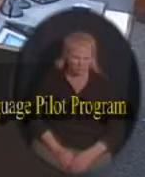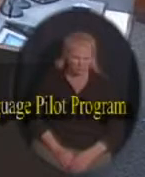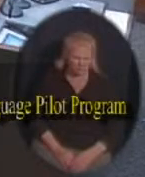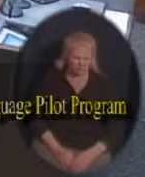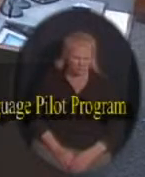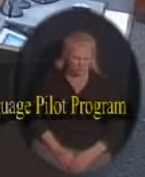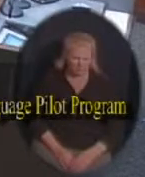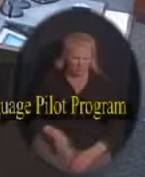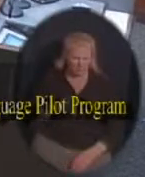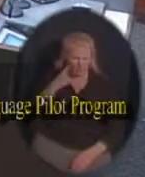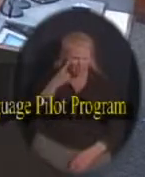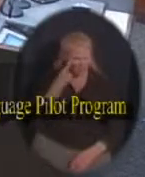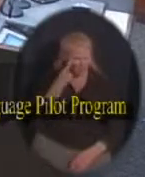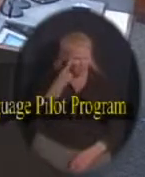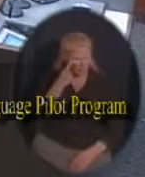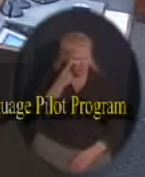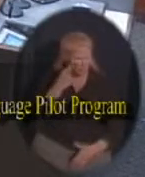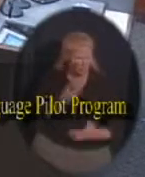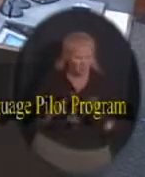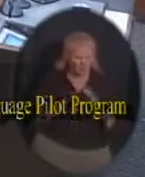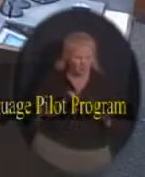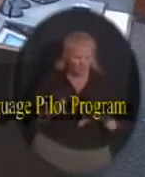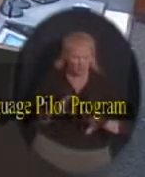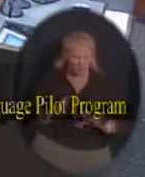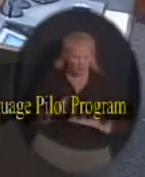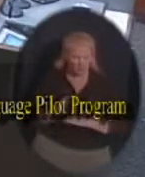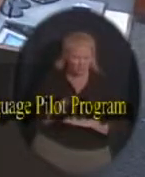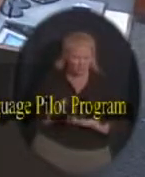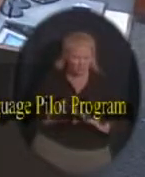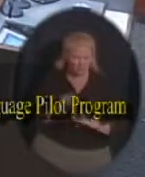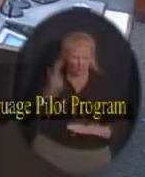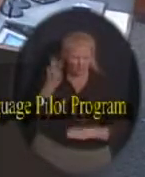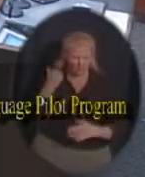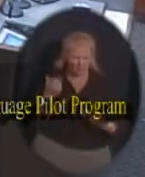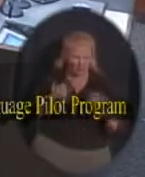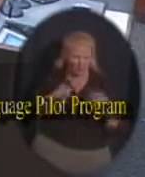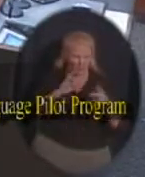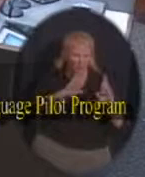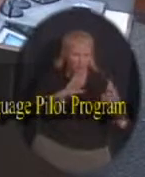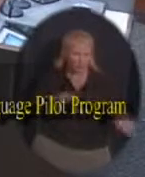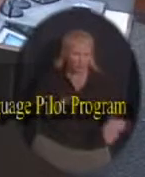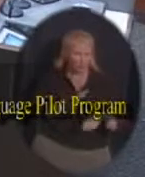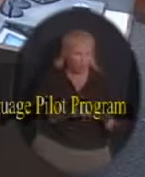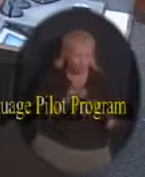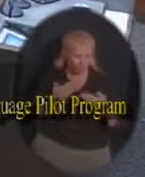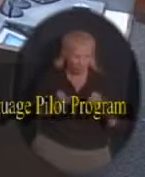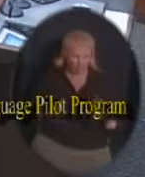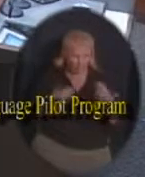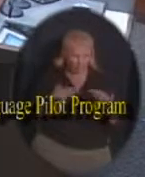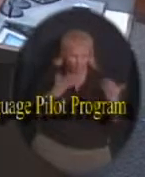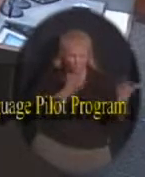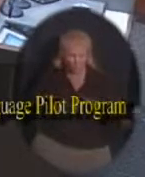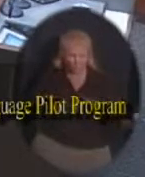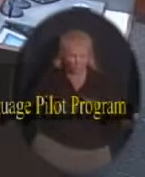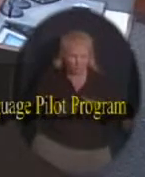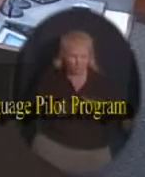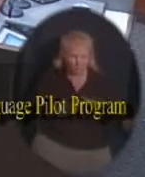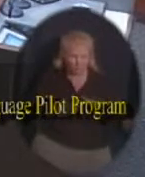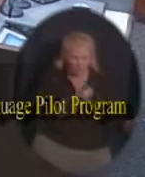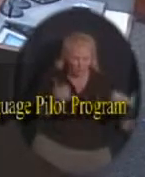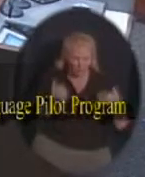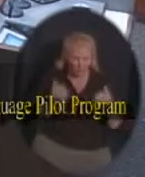I think what we've done is, last month, we did have a report on this proposal. We